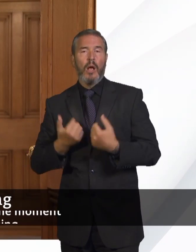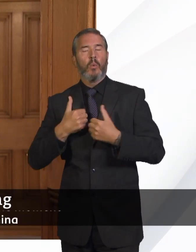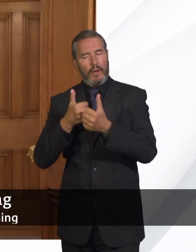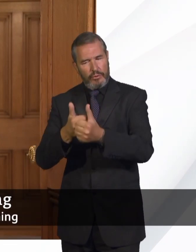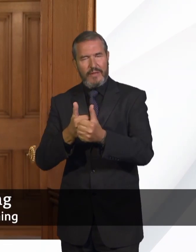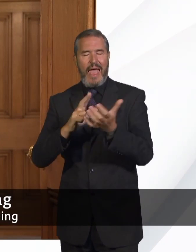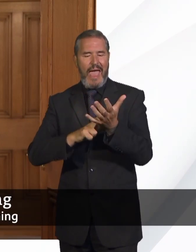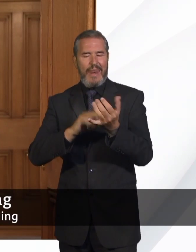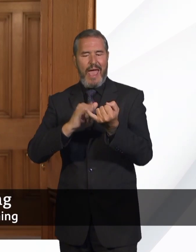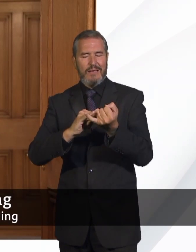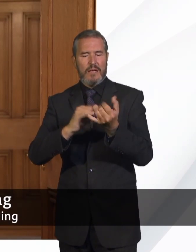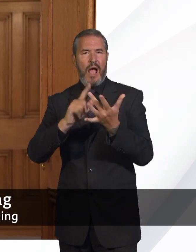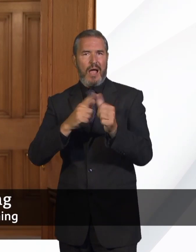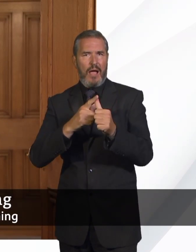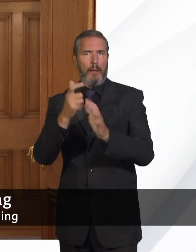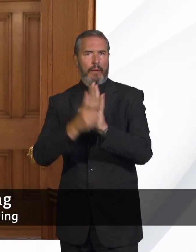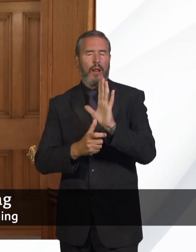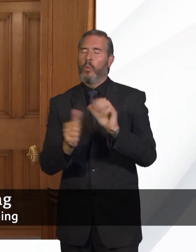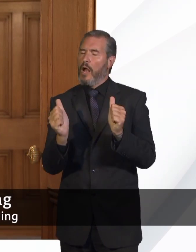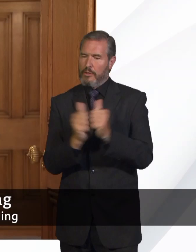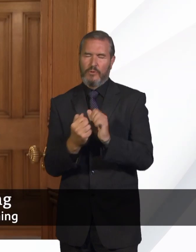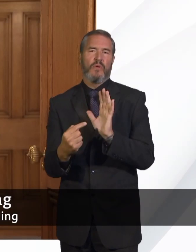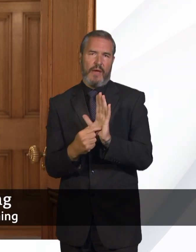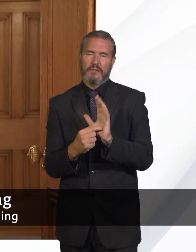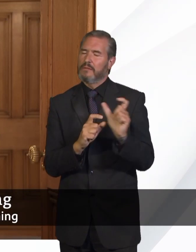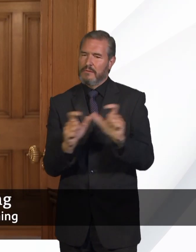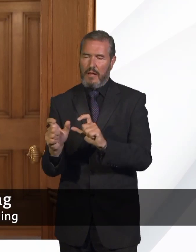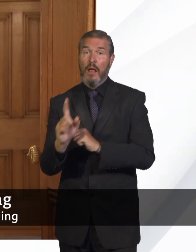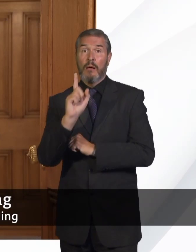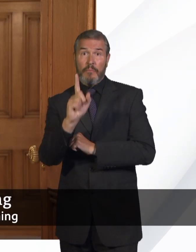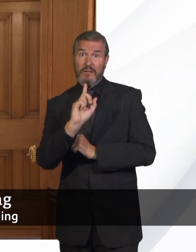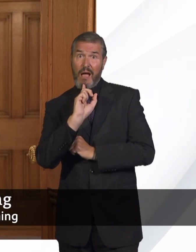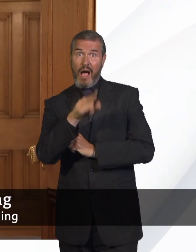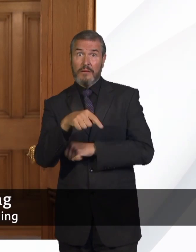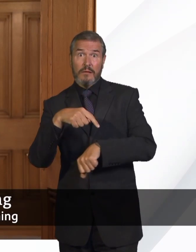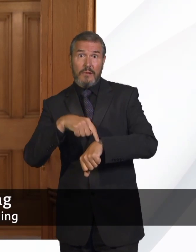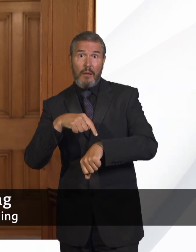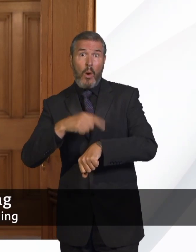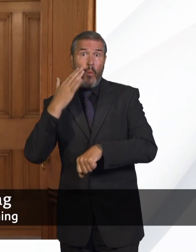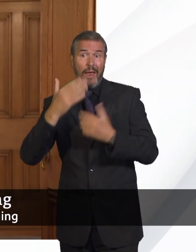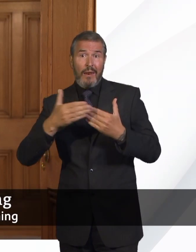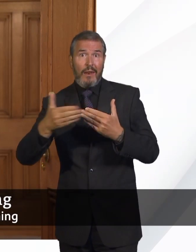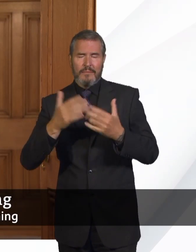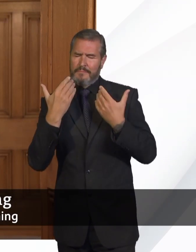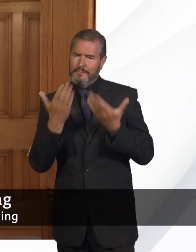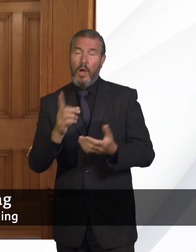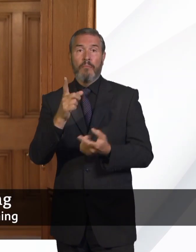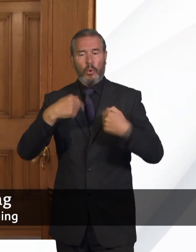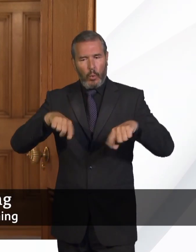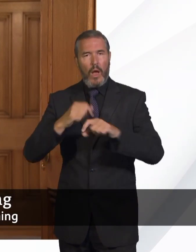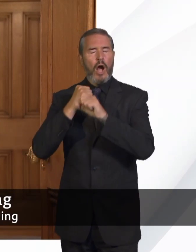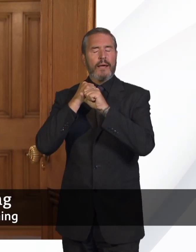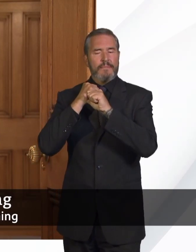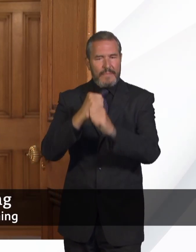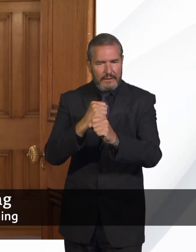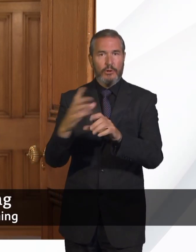NS&I bill that was set out in the Queen's speech. I'm not going to give you a sort of a timetable on any of that, but all I would say is that we are absolutely committed to